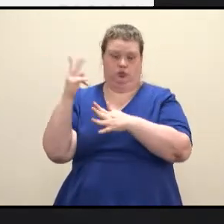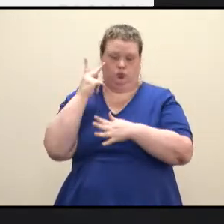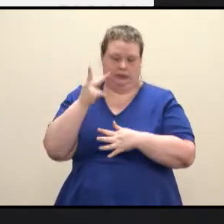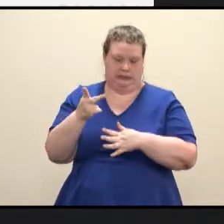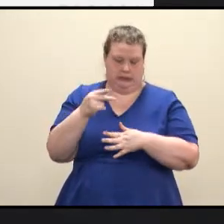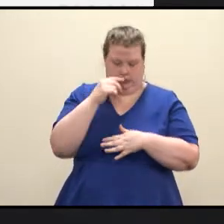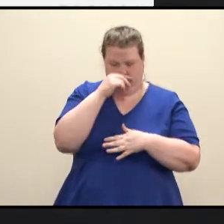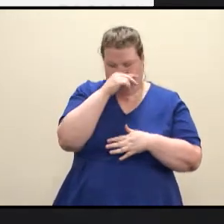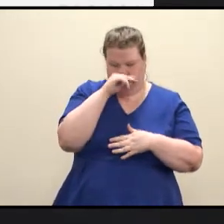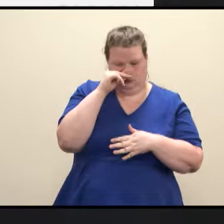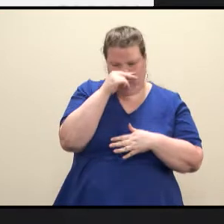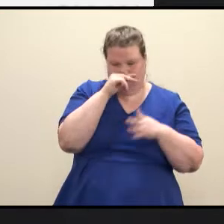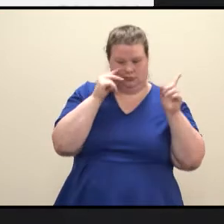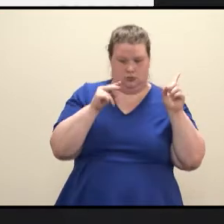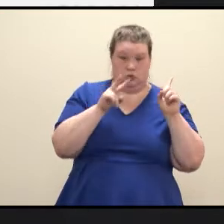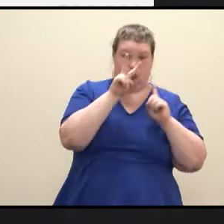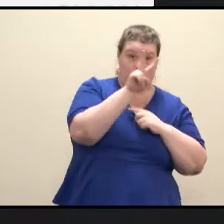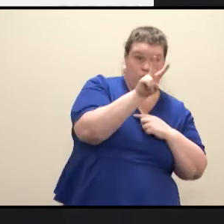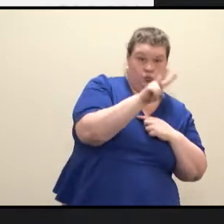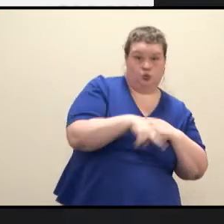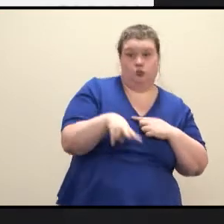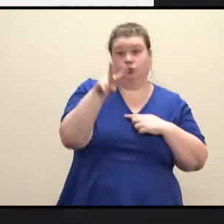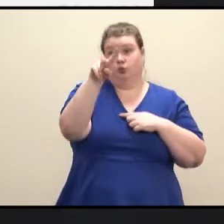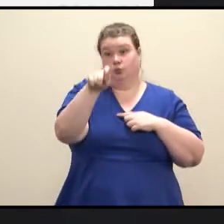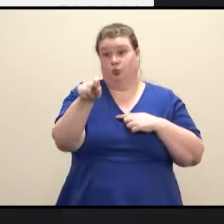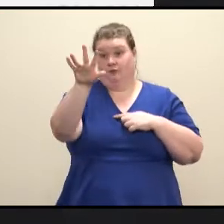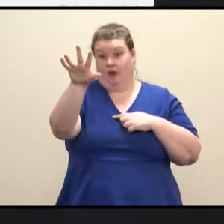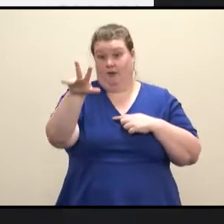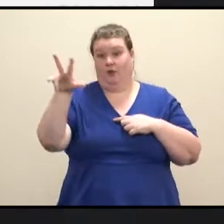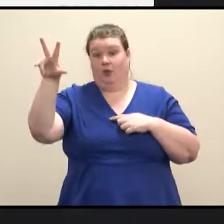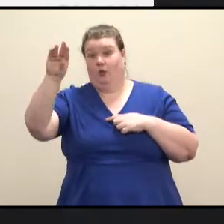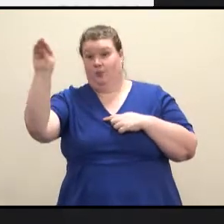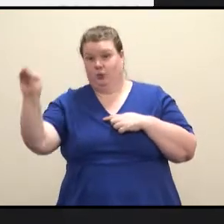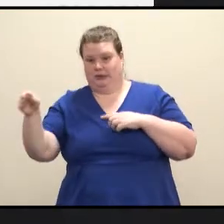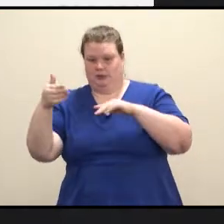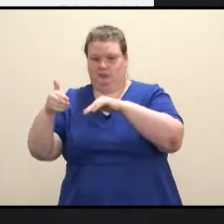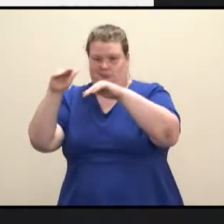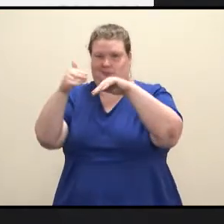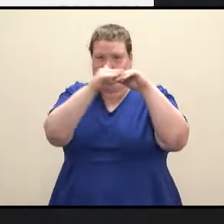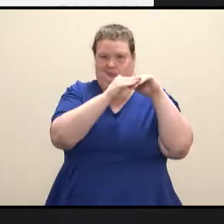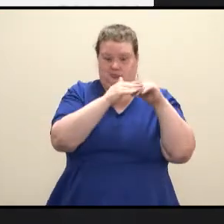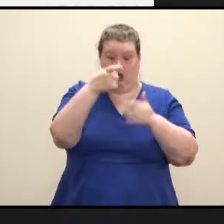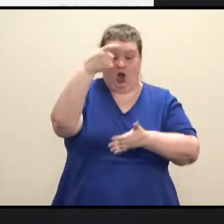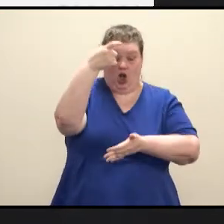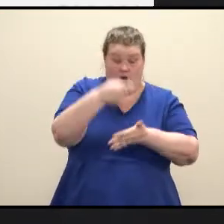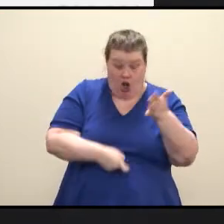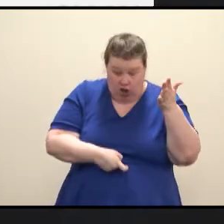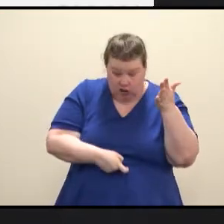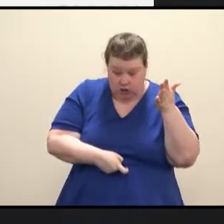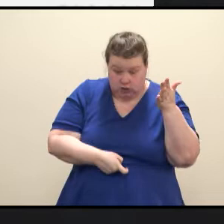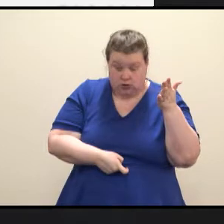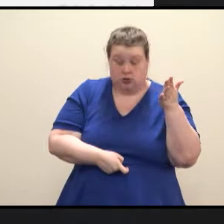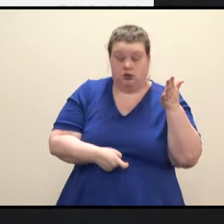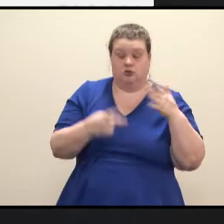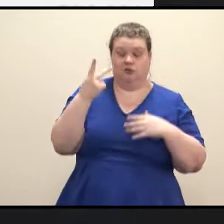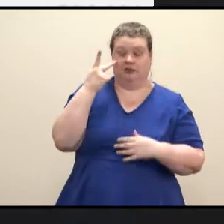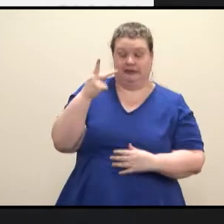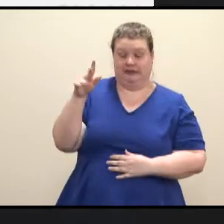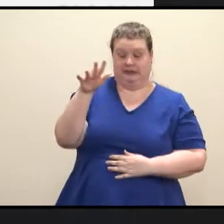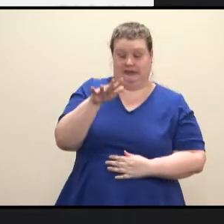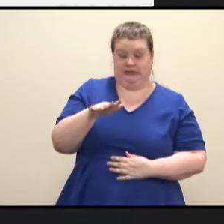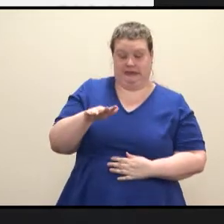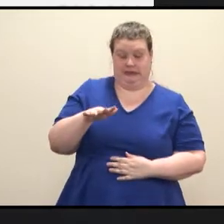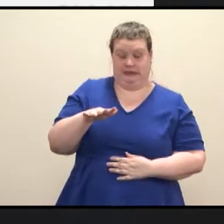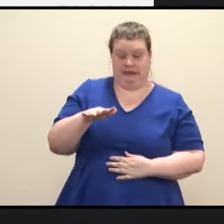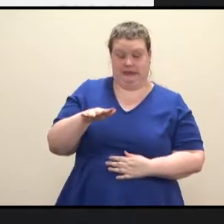this is just 2, 2.5, and 3%. The total cost, you see kind of there, about 3